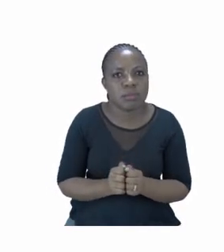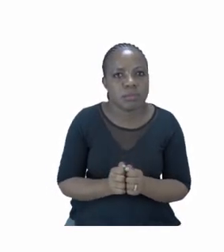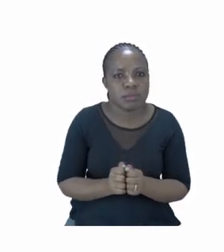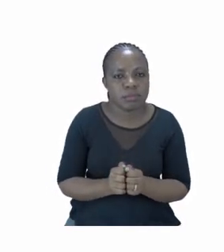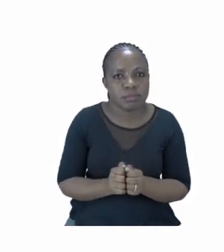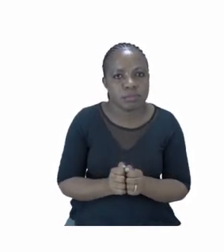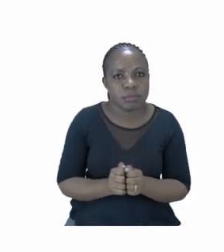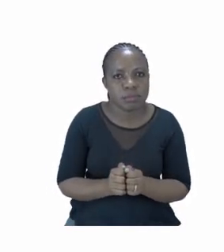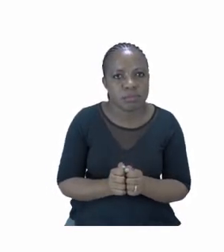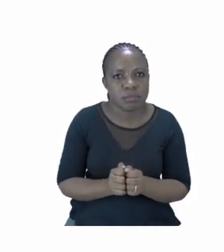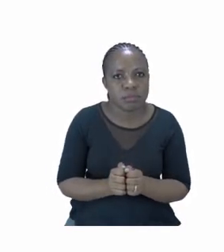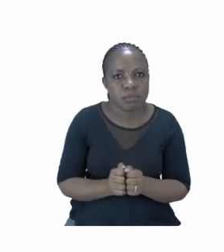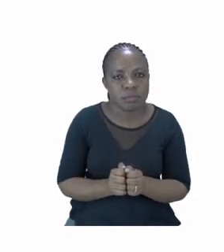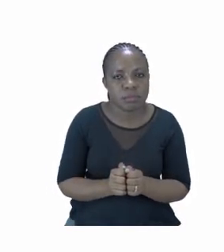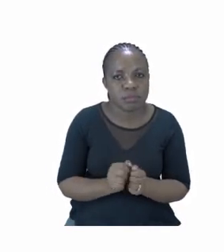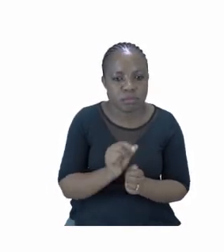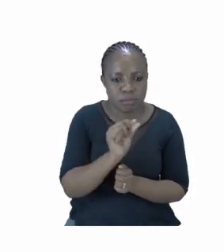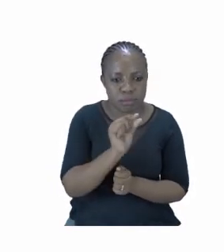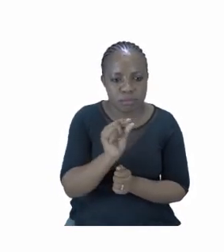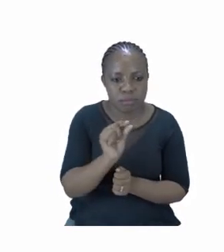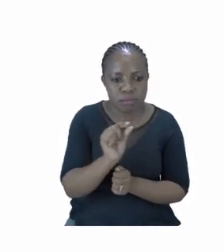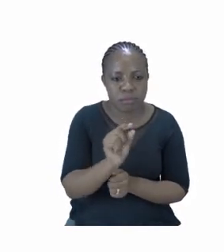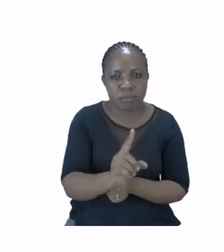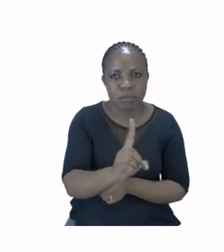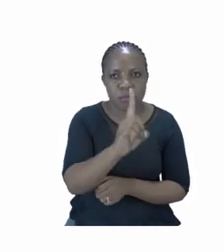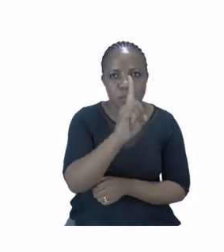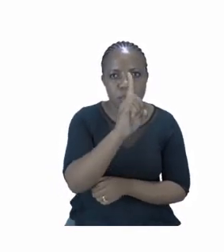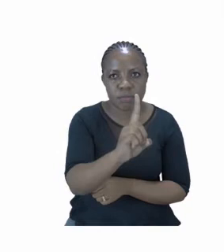see is the word one.